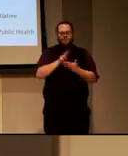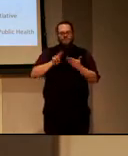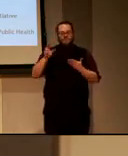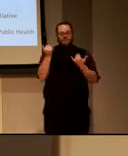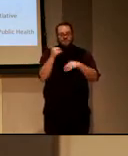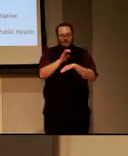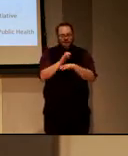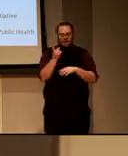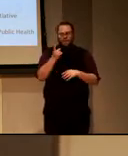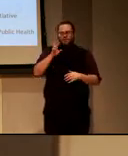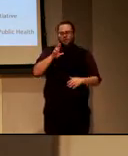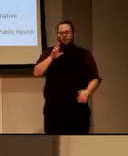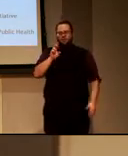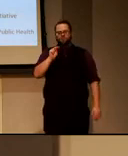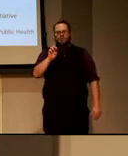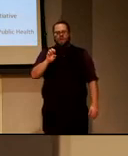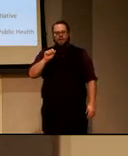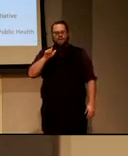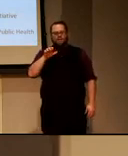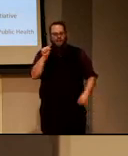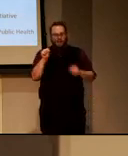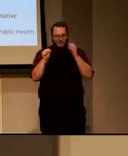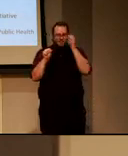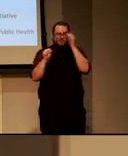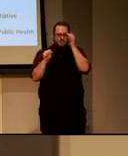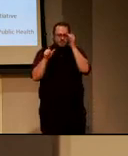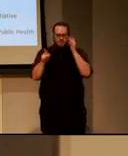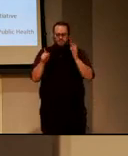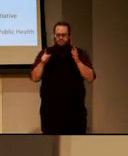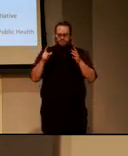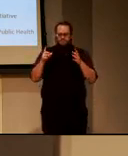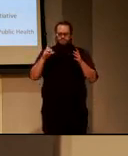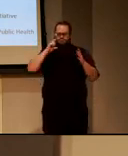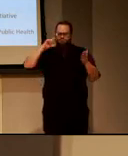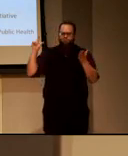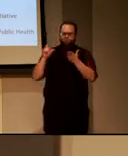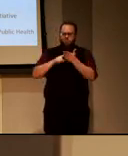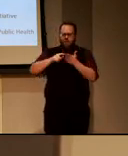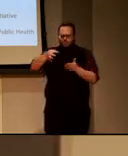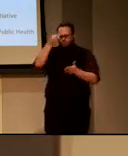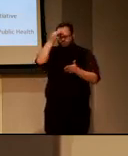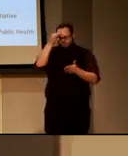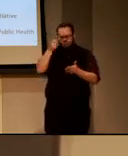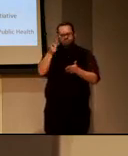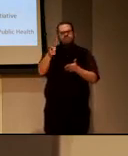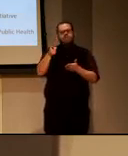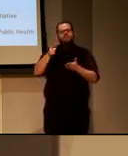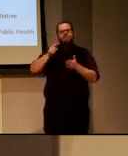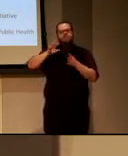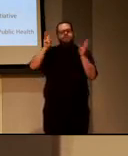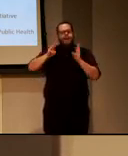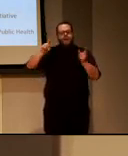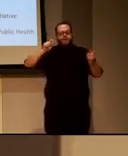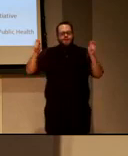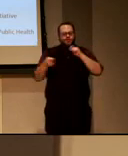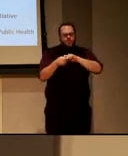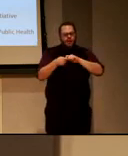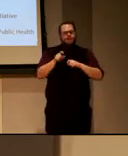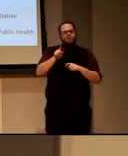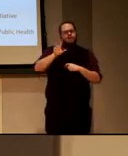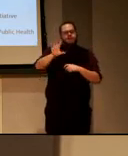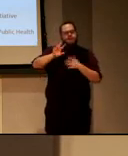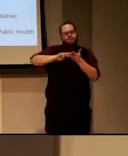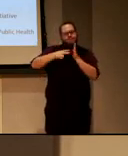tonight Dr. Renee Salas, a well-recognized expert on climate change and its implications for